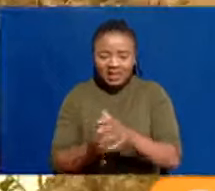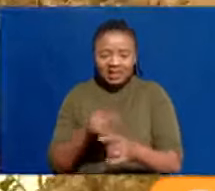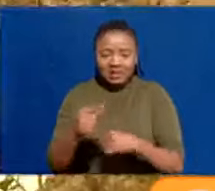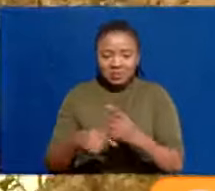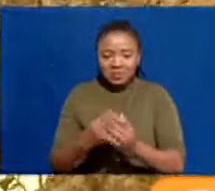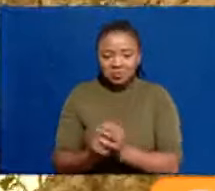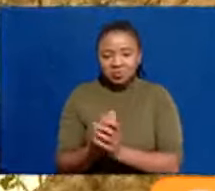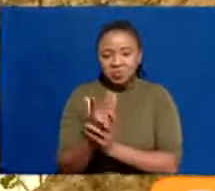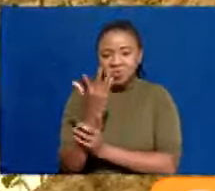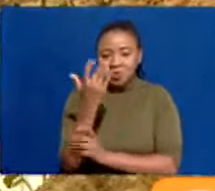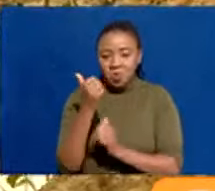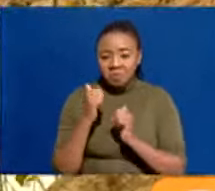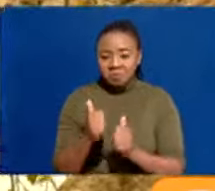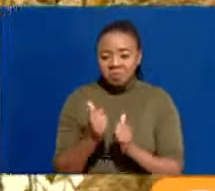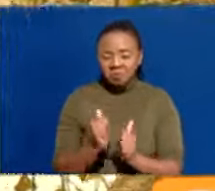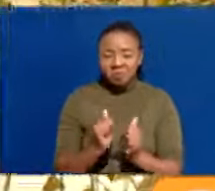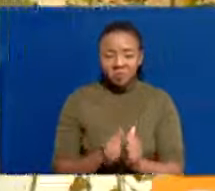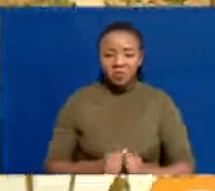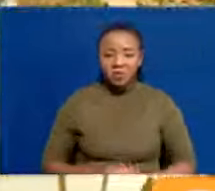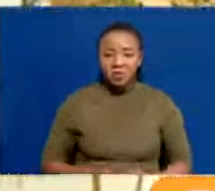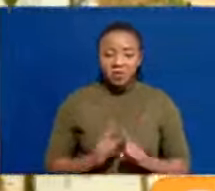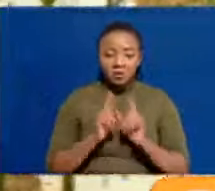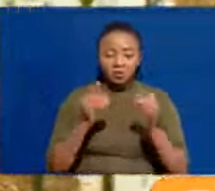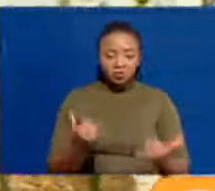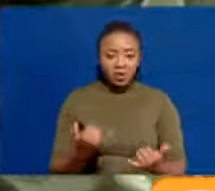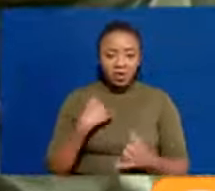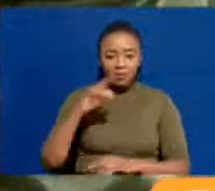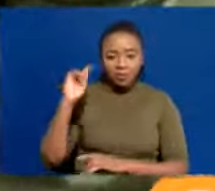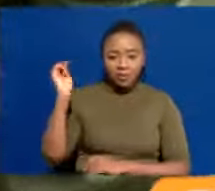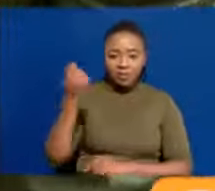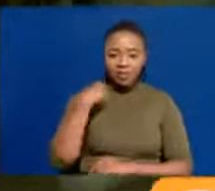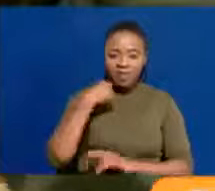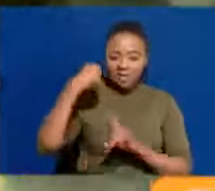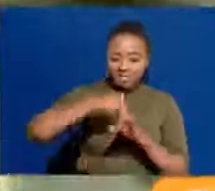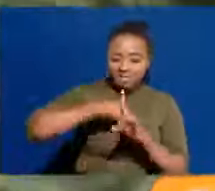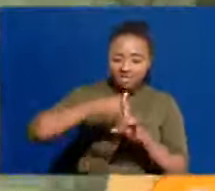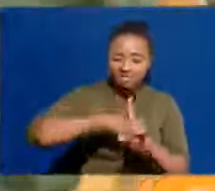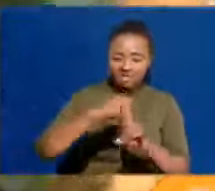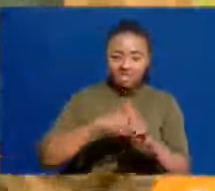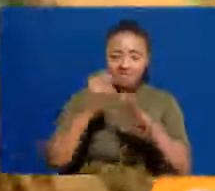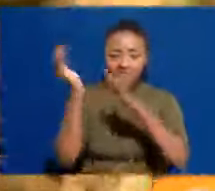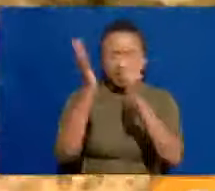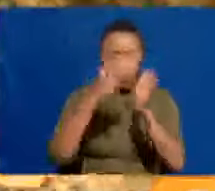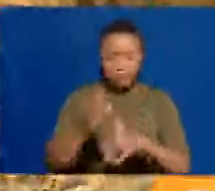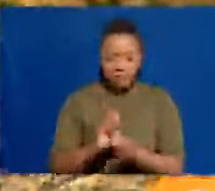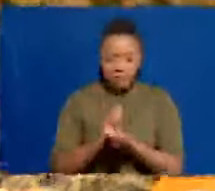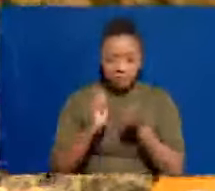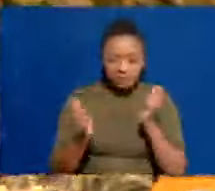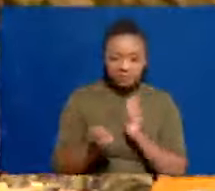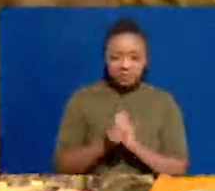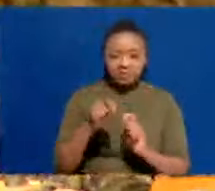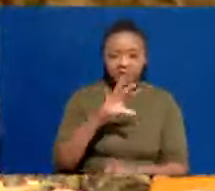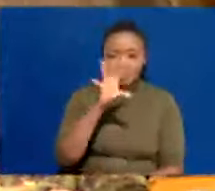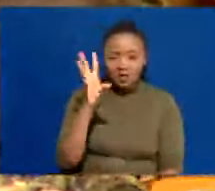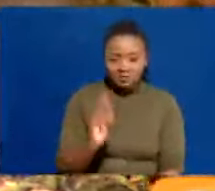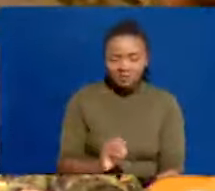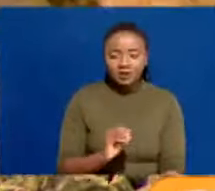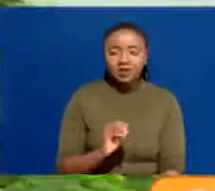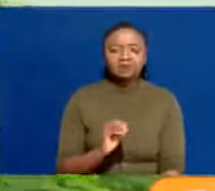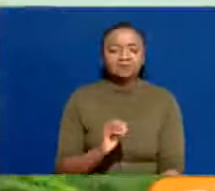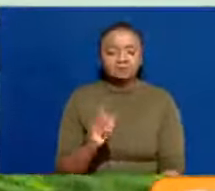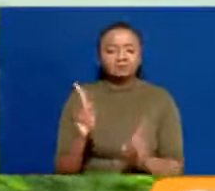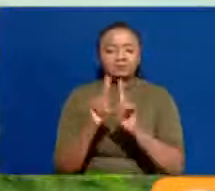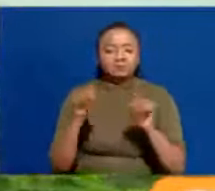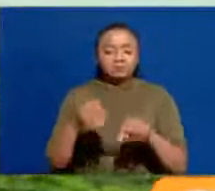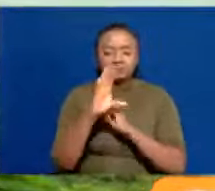chini. At a time when Kenya is at the forefront of championing climate change mitigation in Africa, even as the